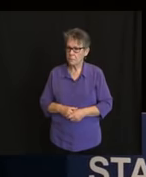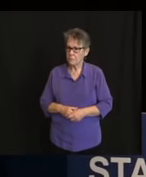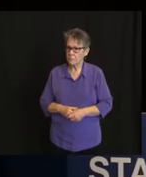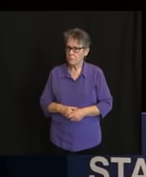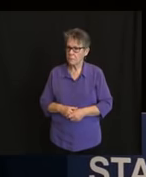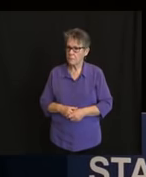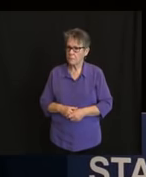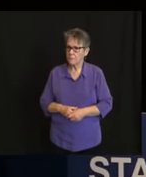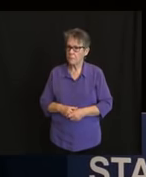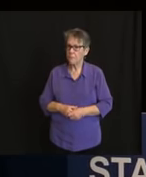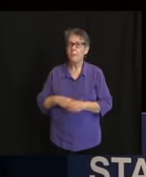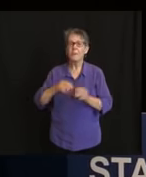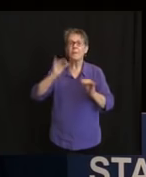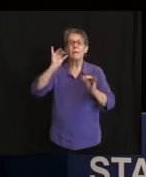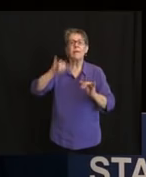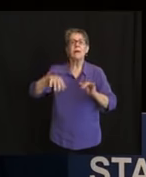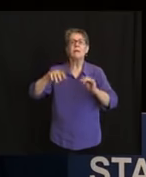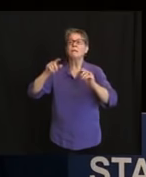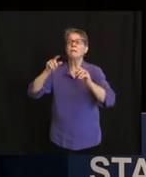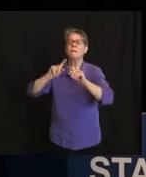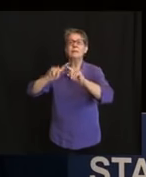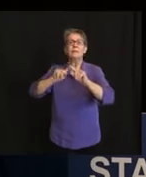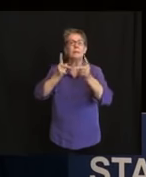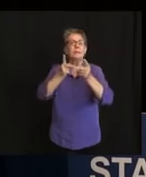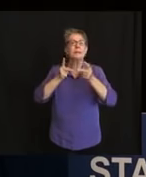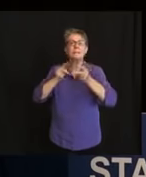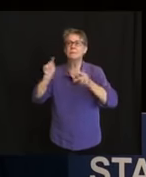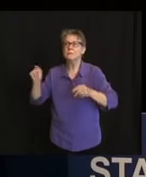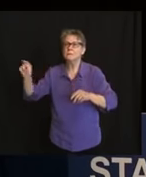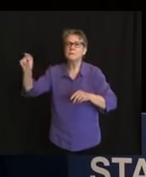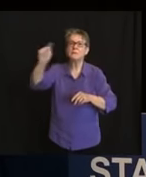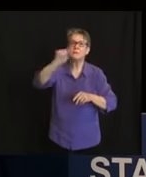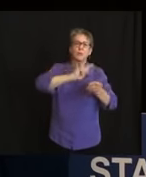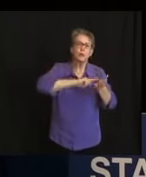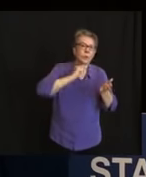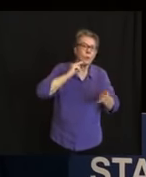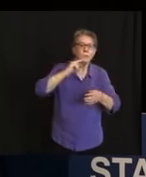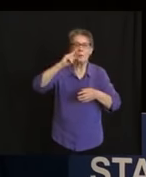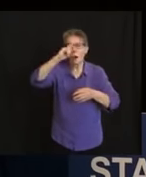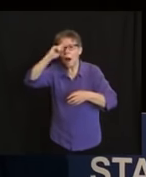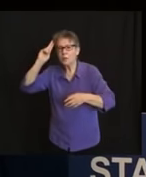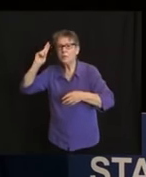get. And so we're going to try a separate type of strategy to get that information.